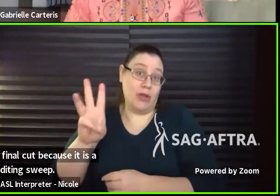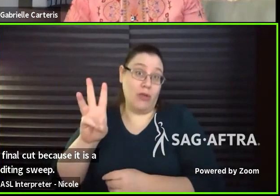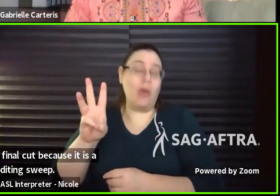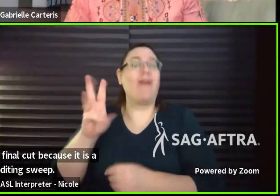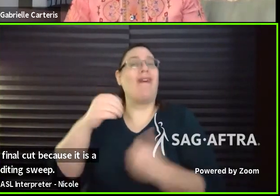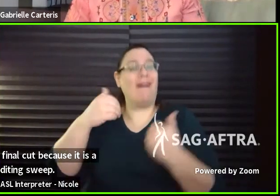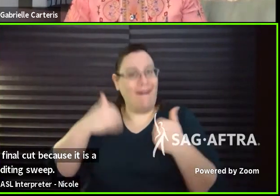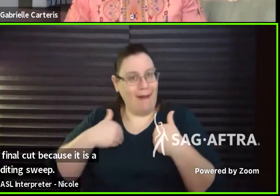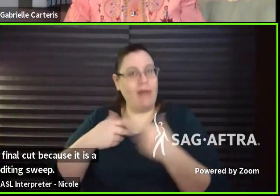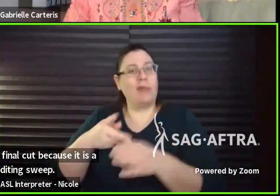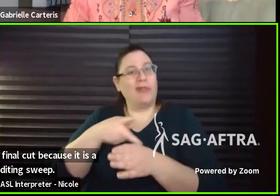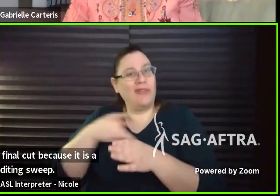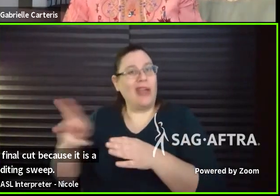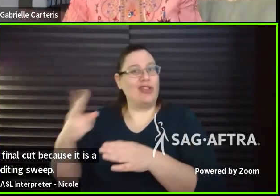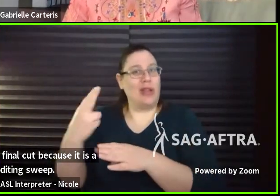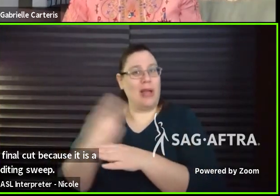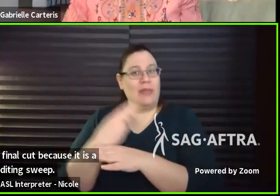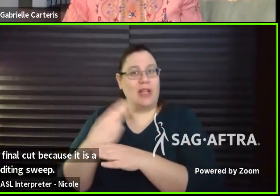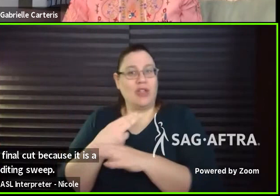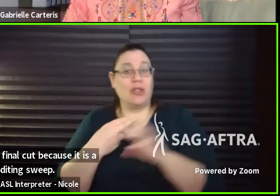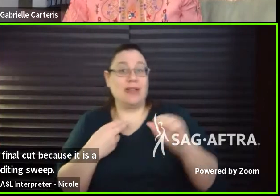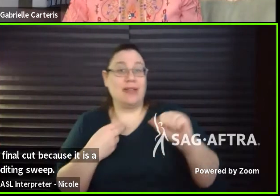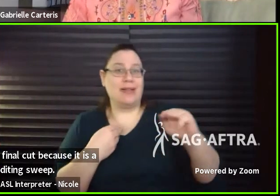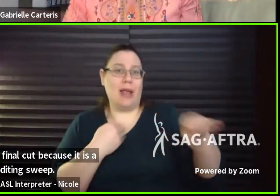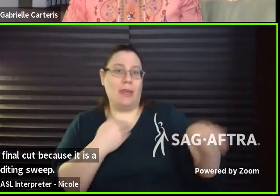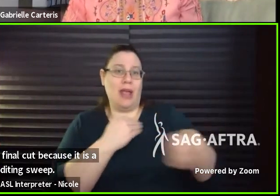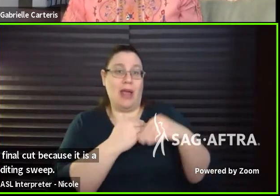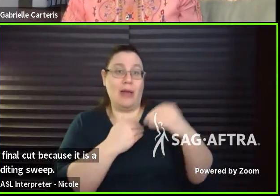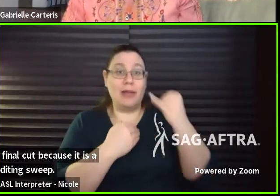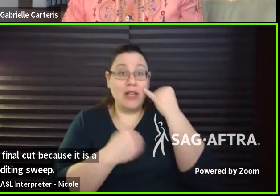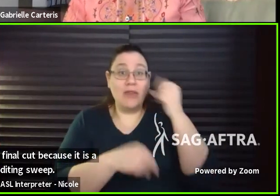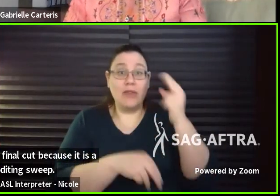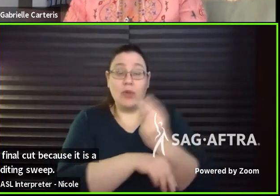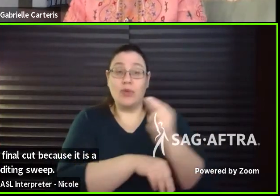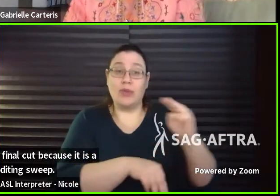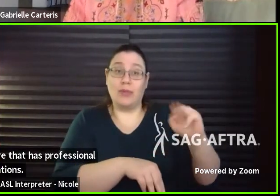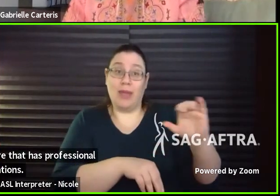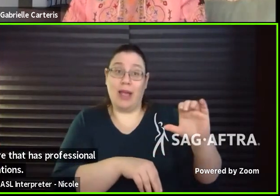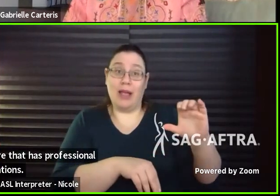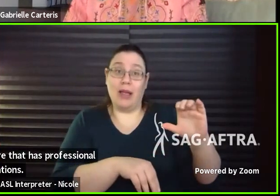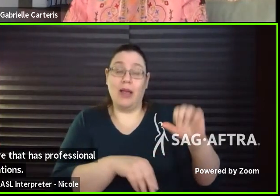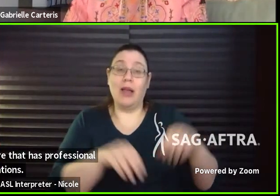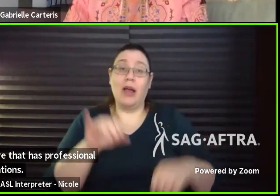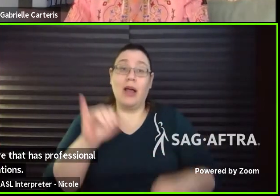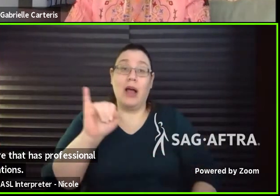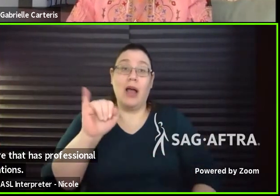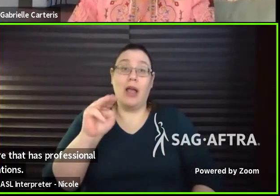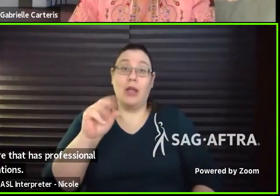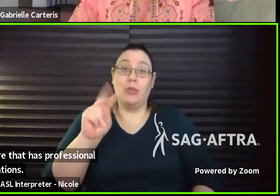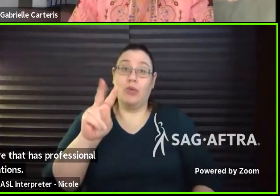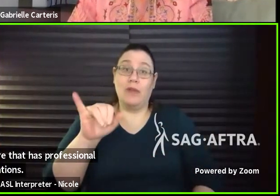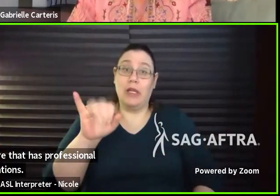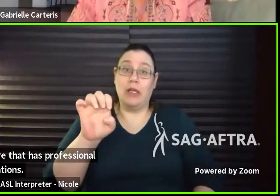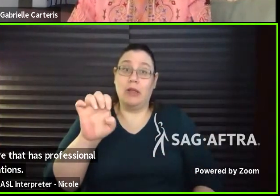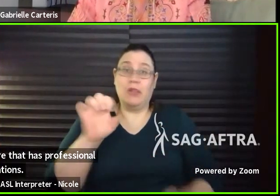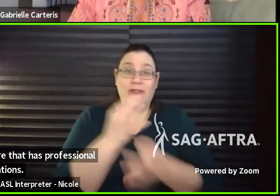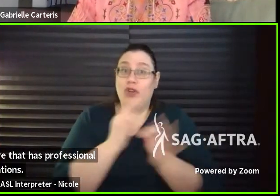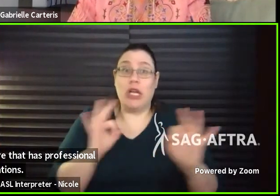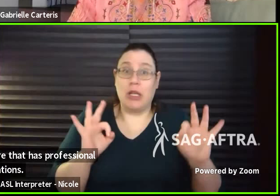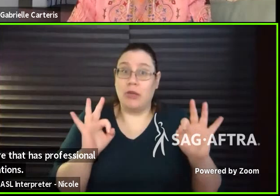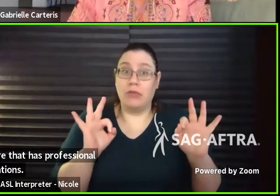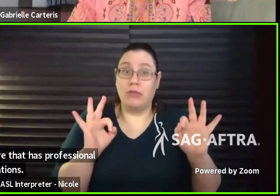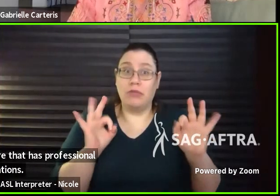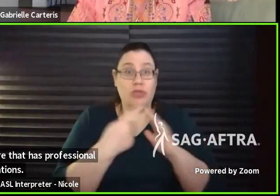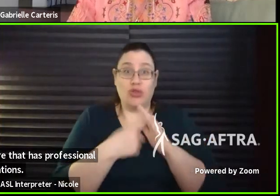professional applications. And if you're on a Mac, by the way, iMovie is completely free. And so you can start with iMovie. And the interesting